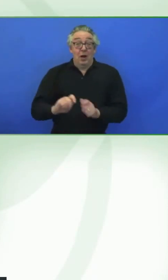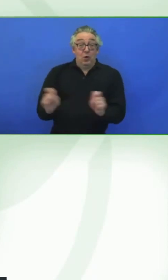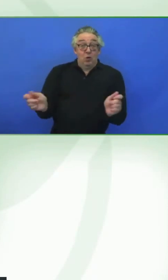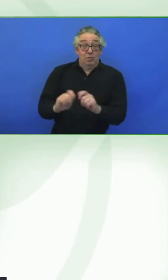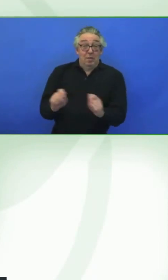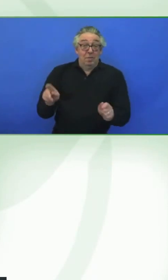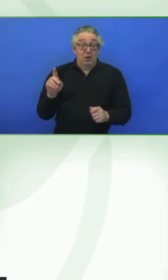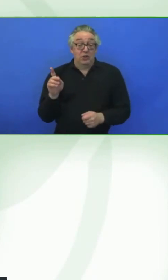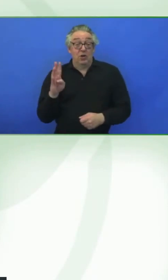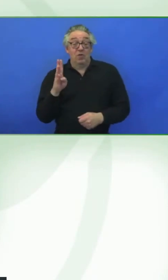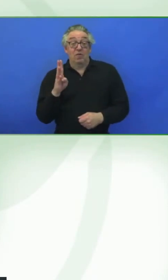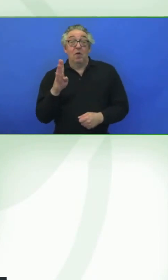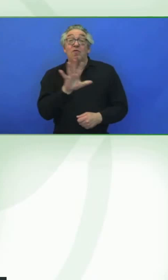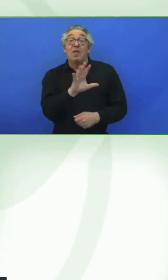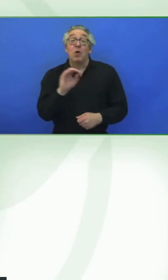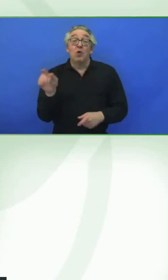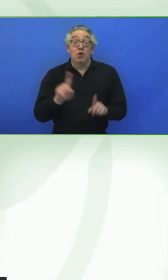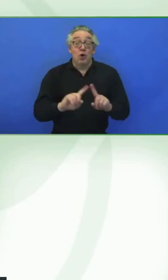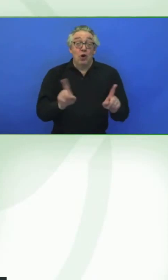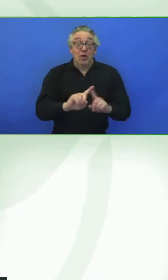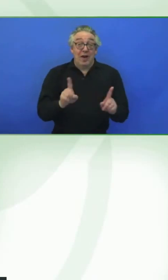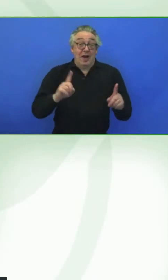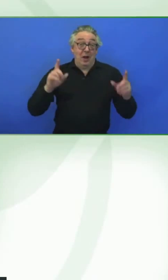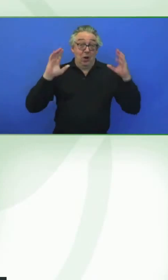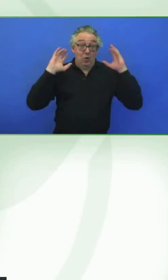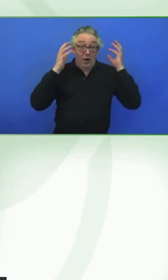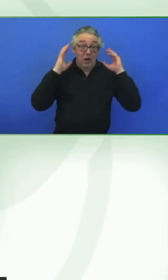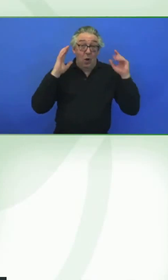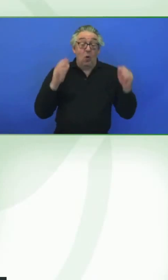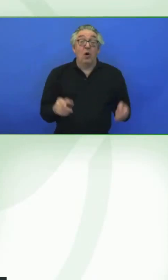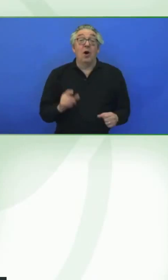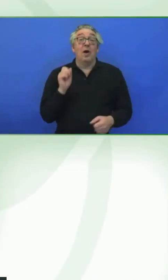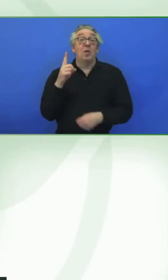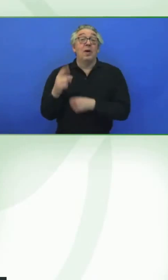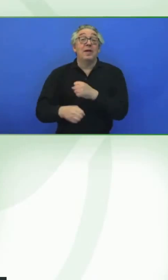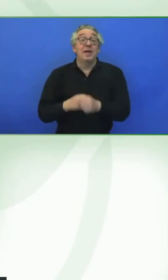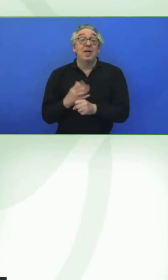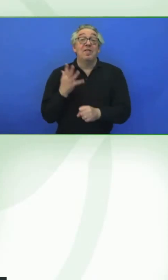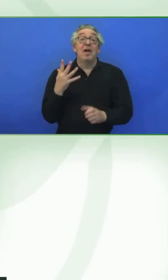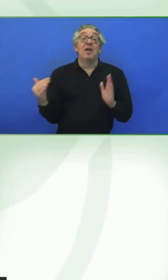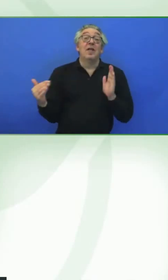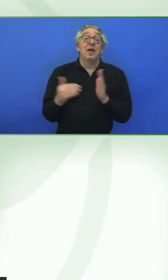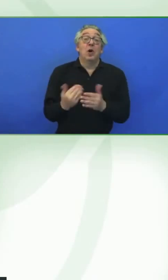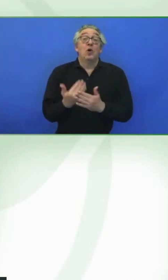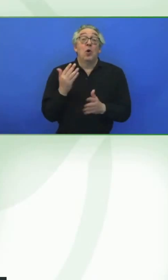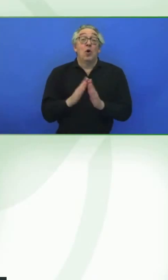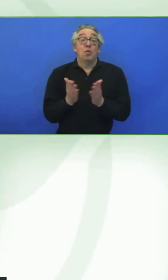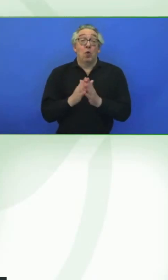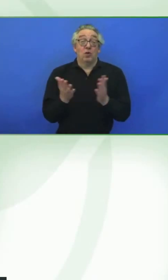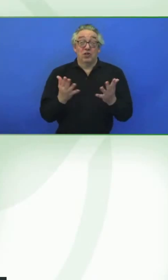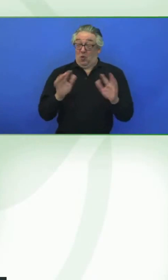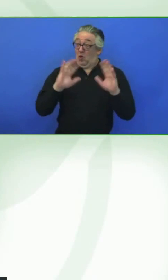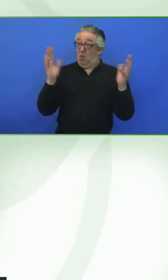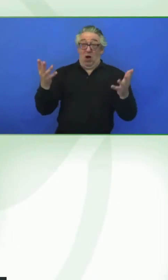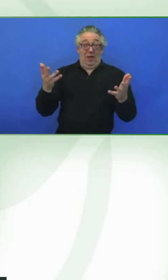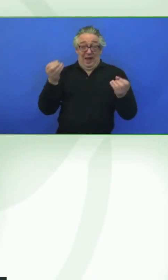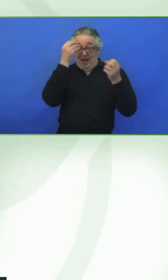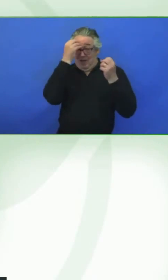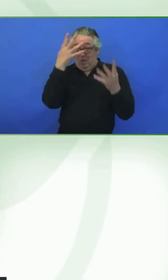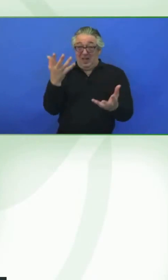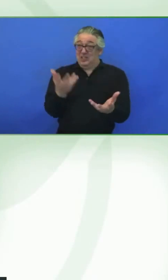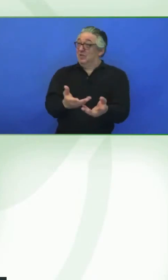75,000 books per year. So there's a lot of